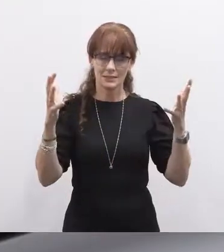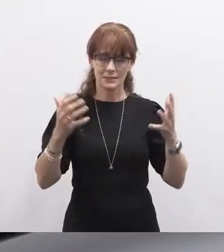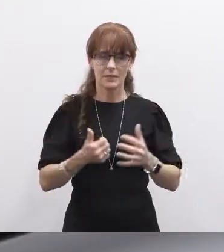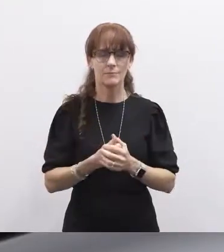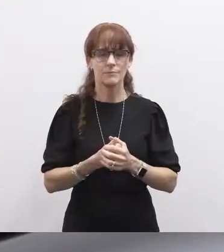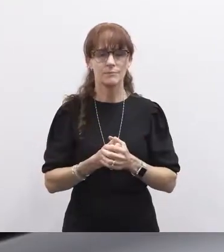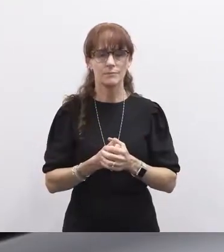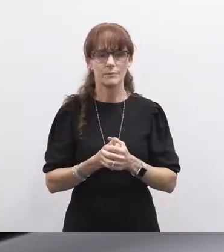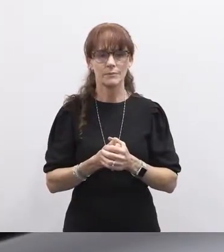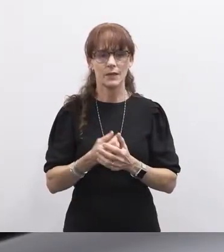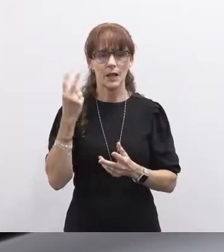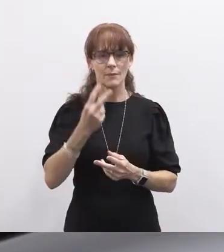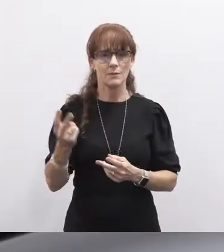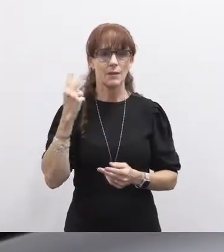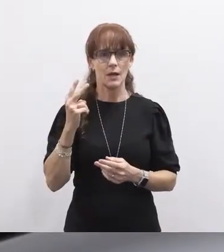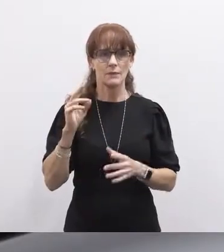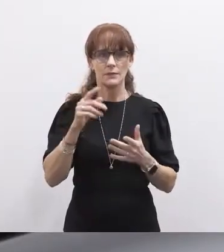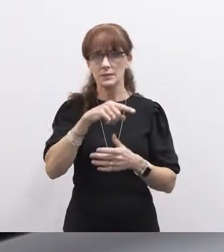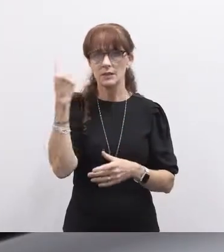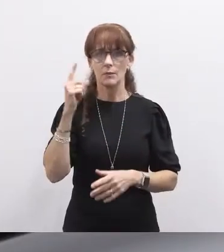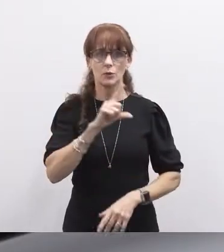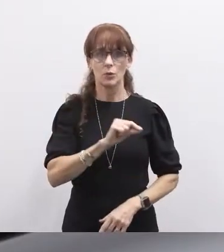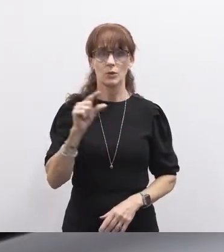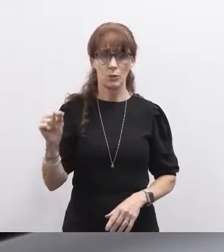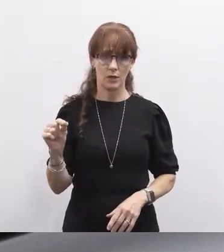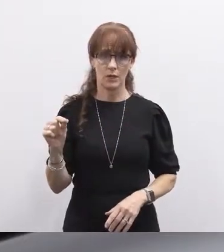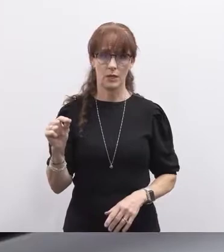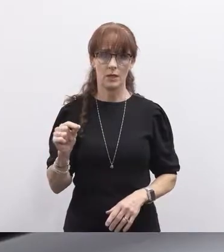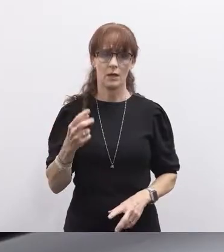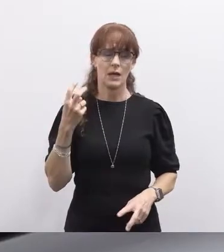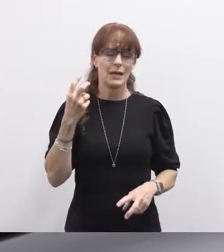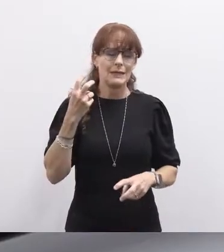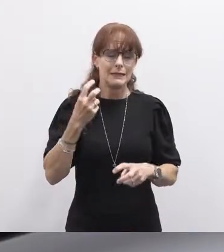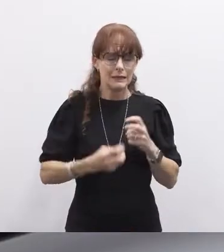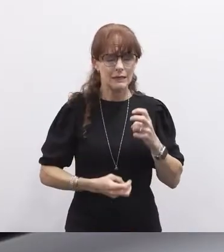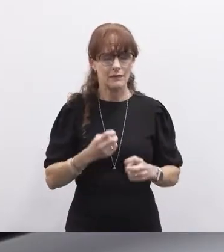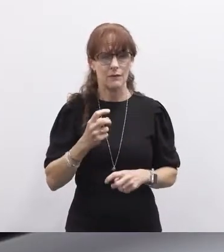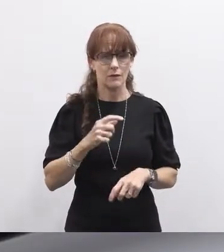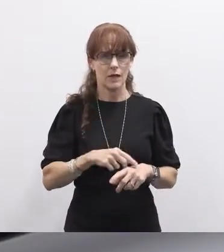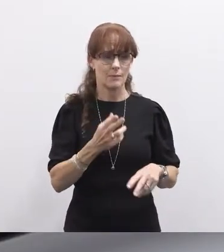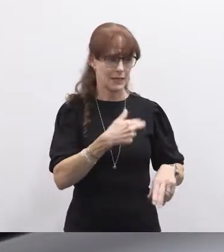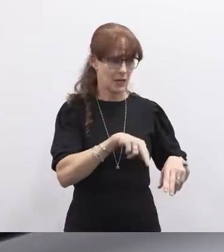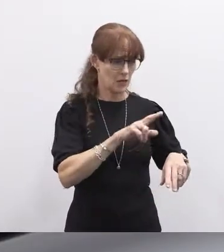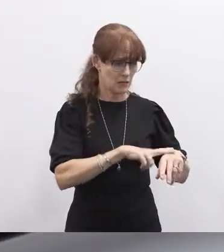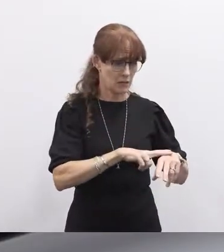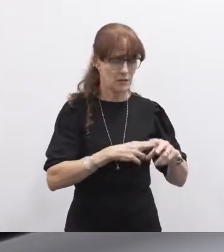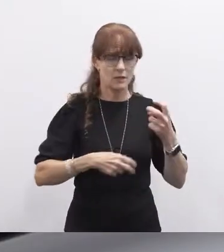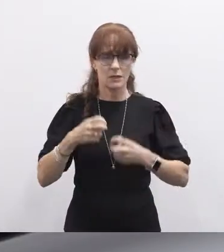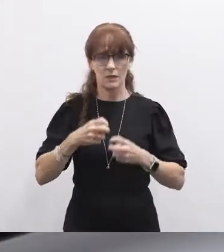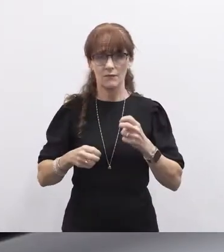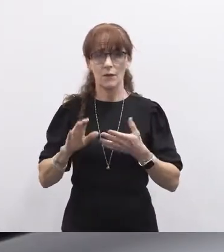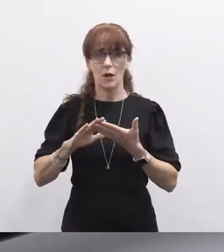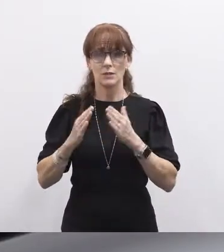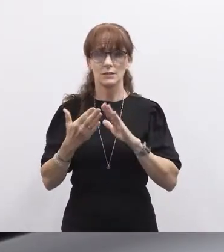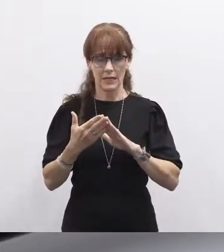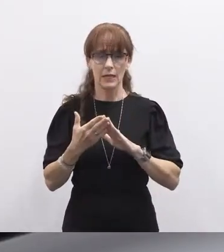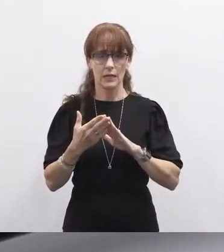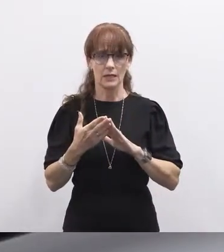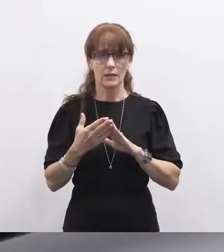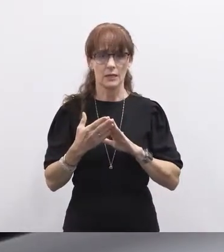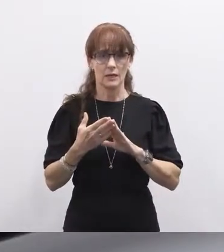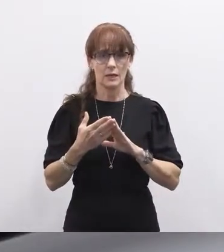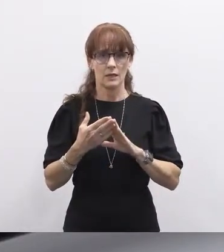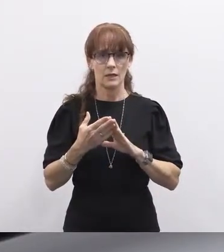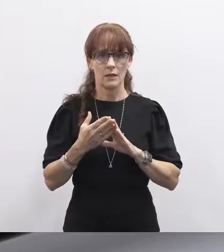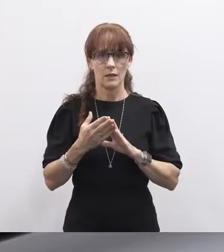I'm thinking back to the summer of 2020. It was a really hard time in our nation and a really hard time in our city. It was